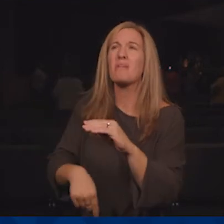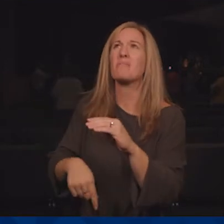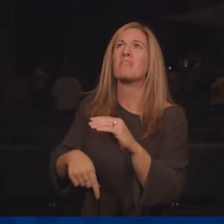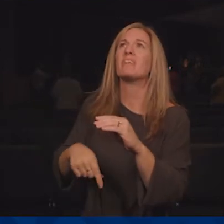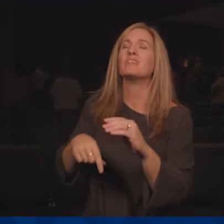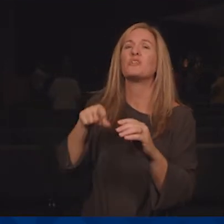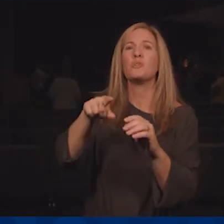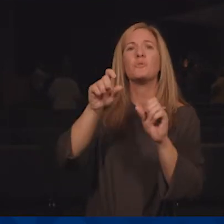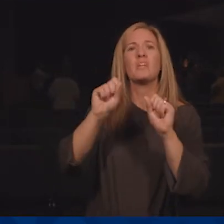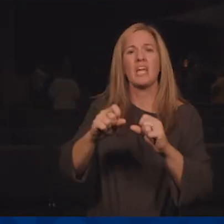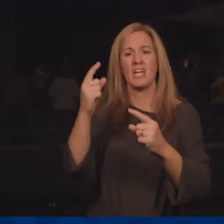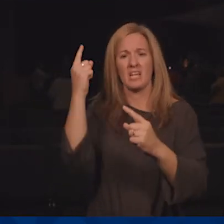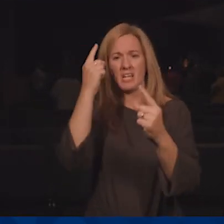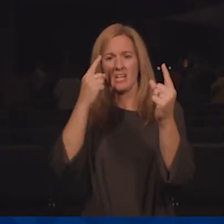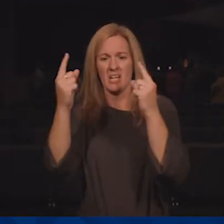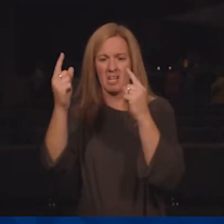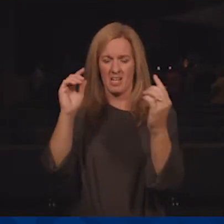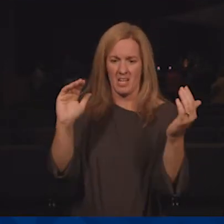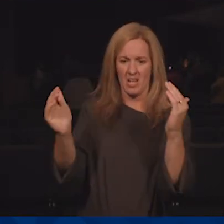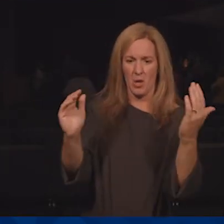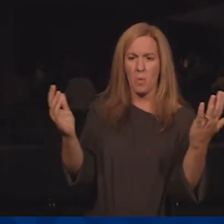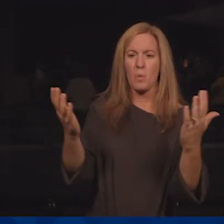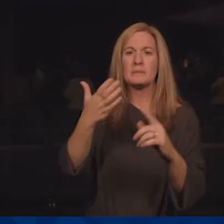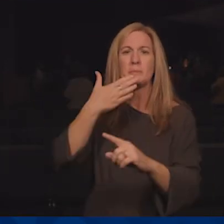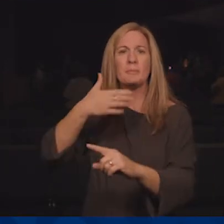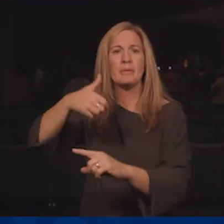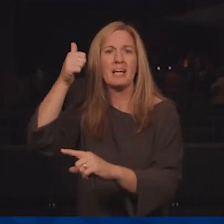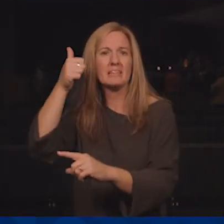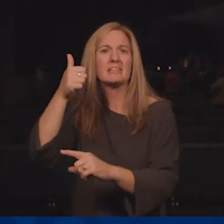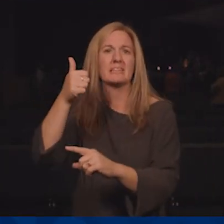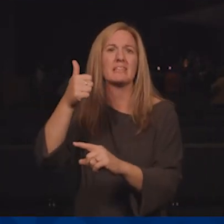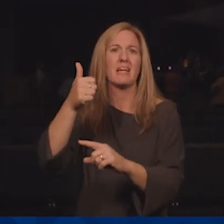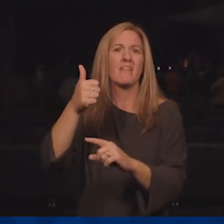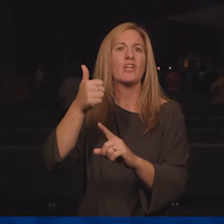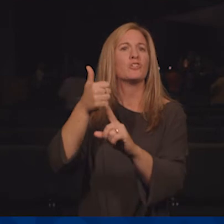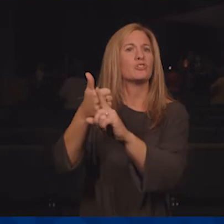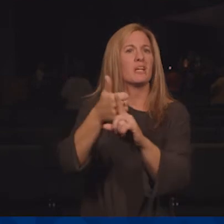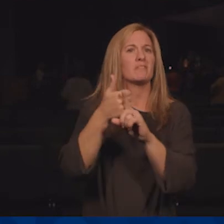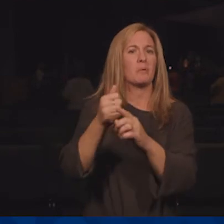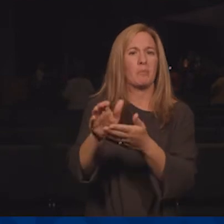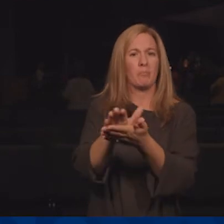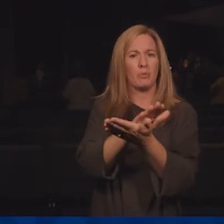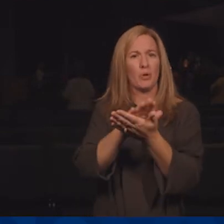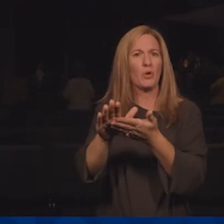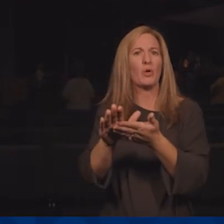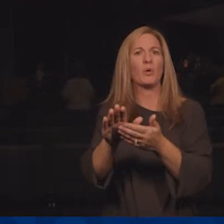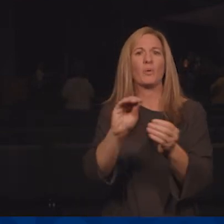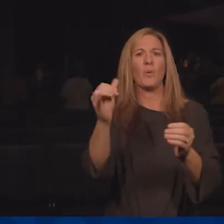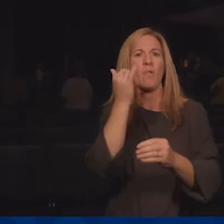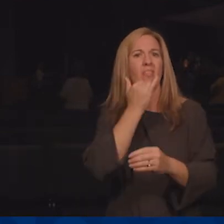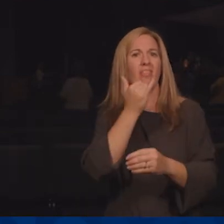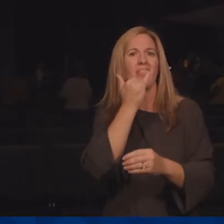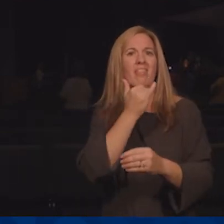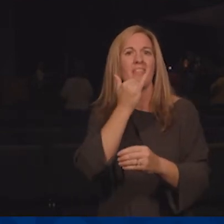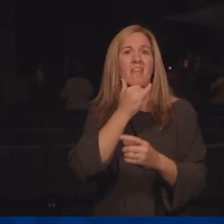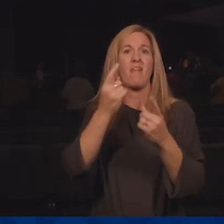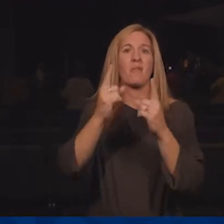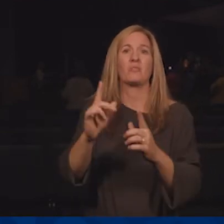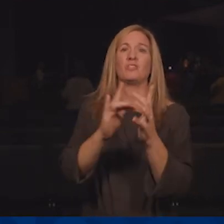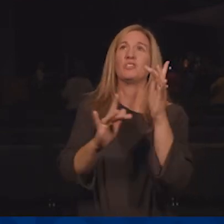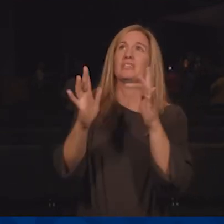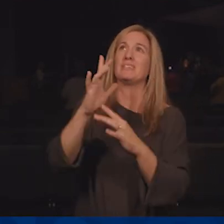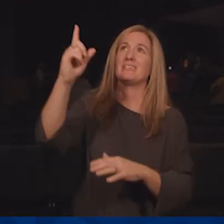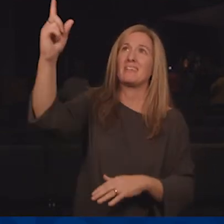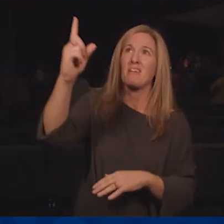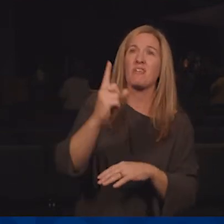to discern what is best, may be pure and blameless for the day of Christ, filled with the